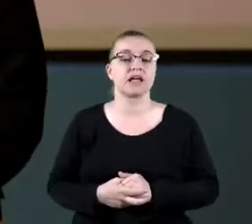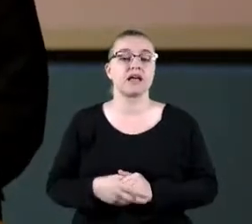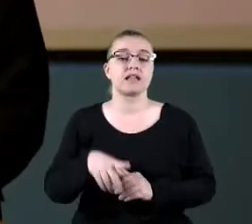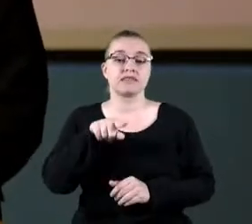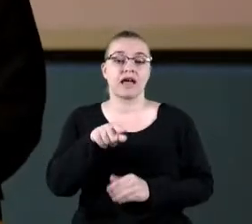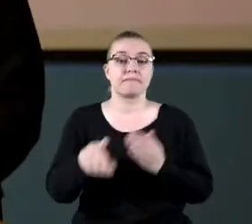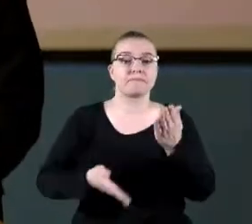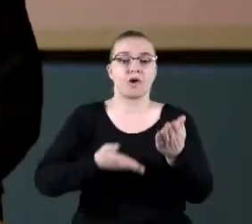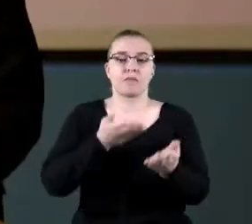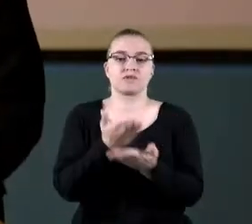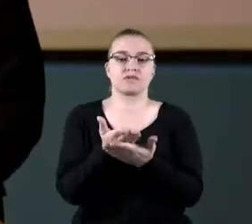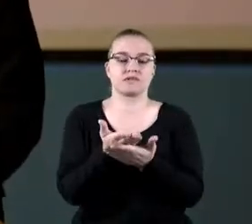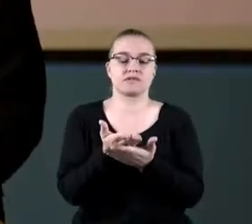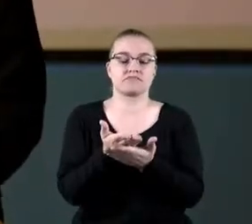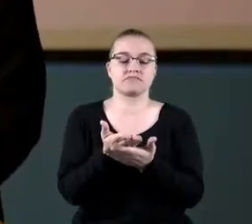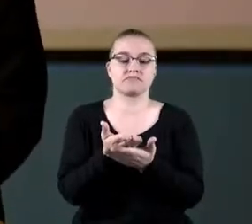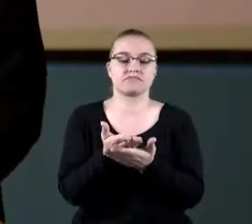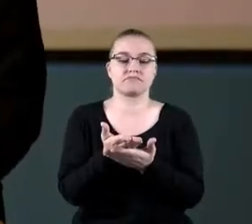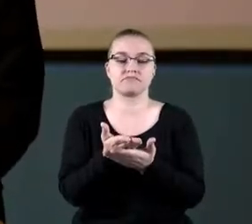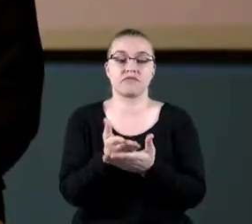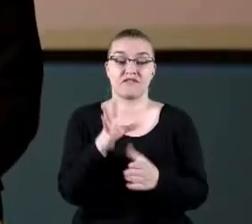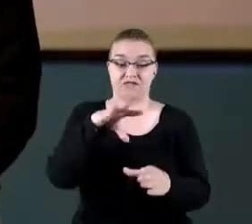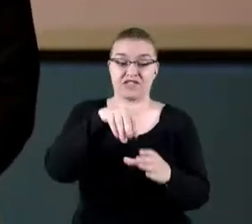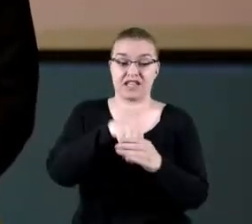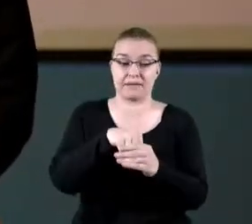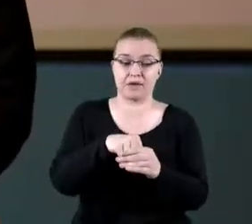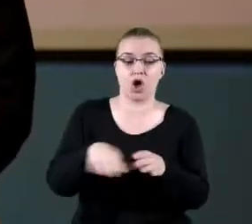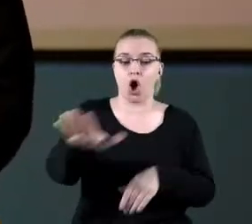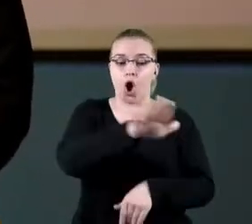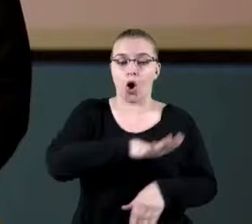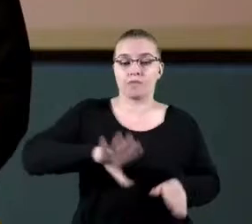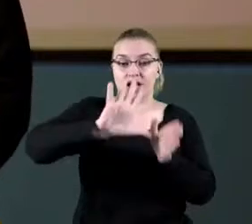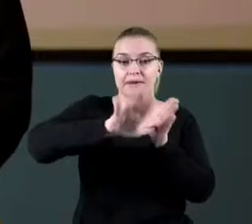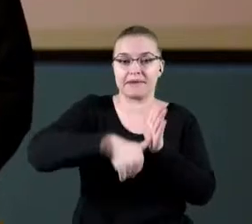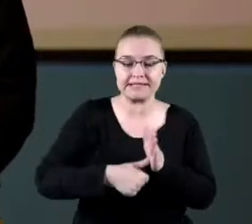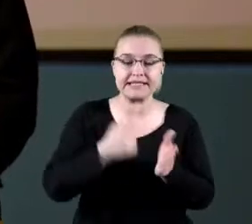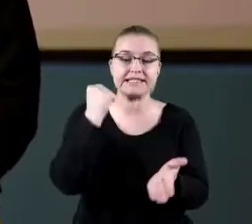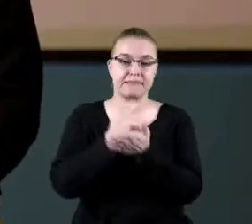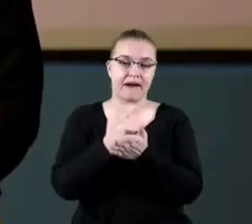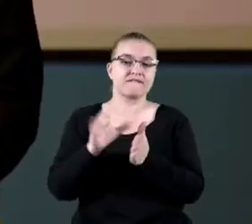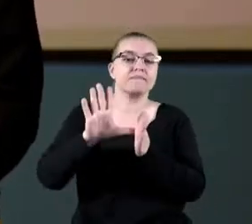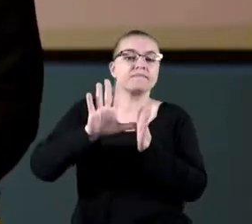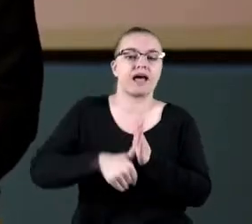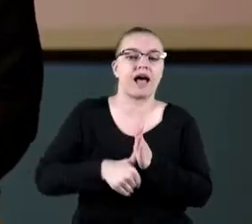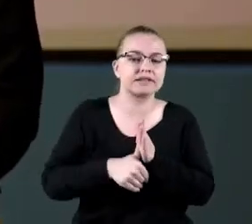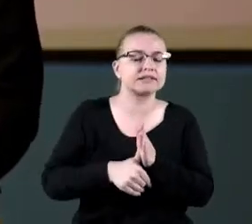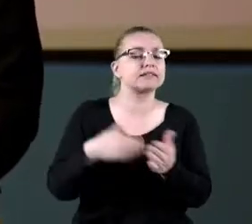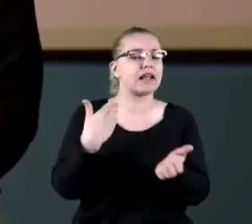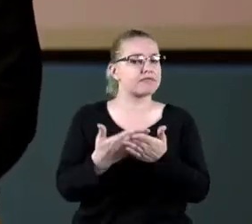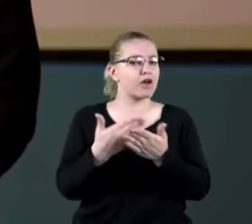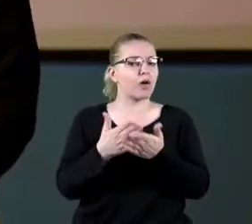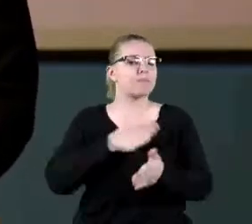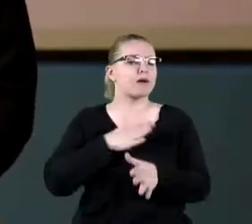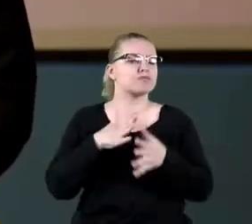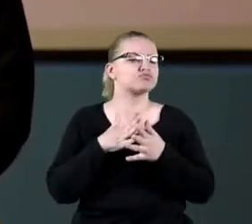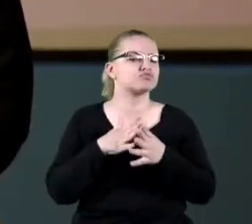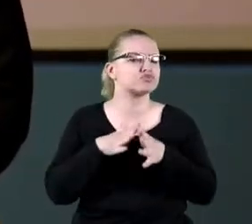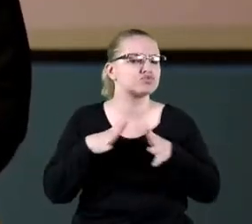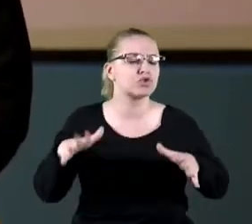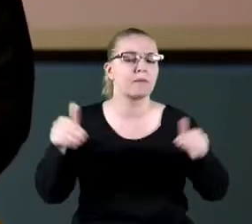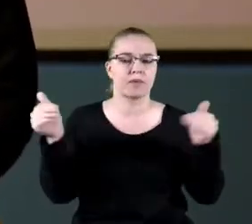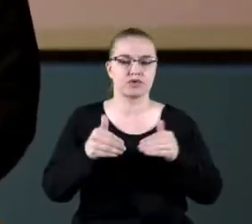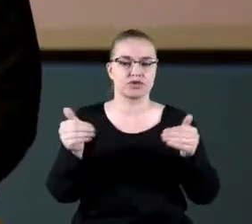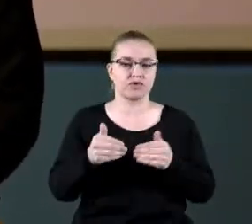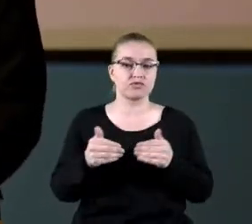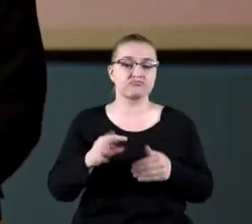matters and the cohesion policy. This provides a unique opportunity for our committee, for the